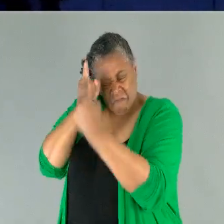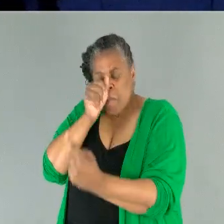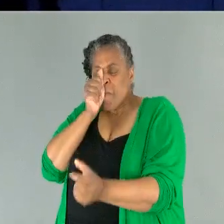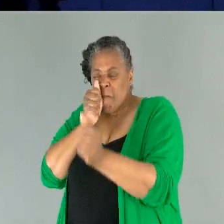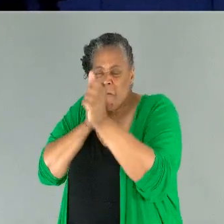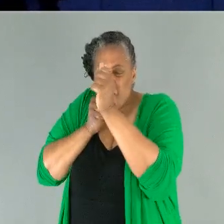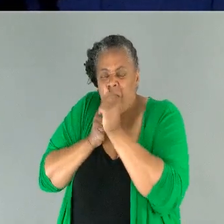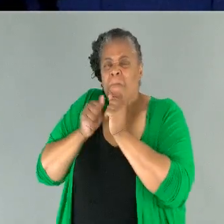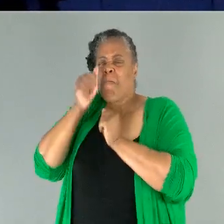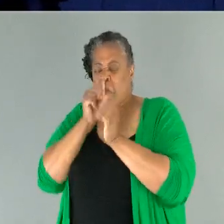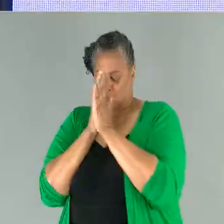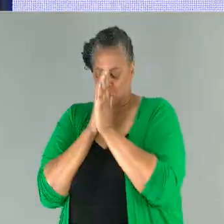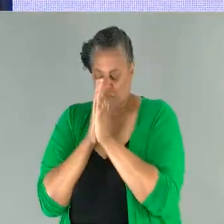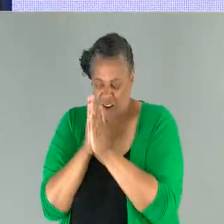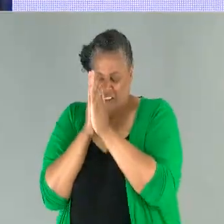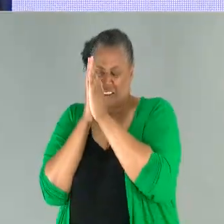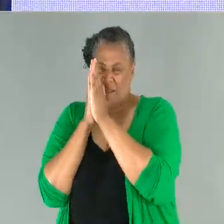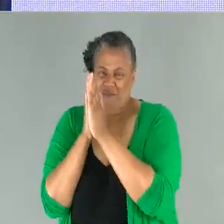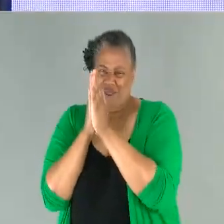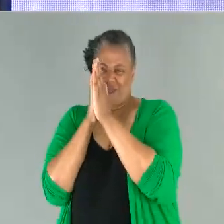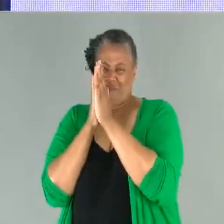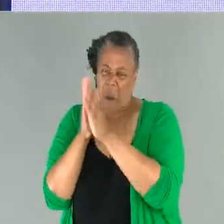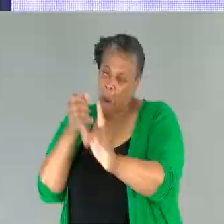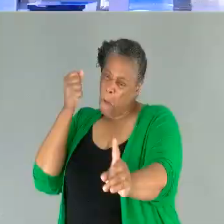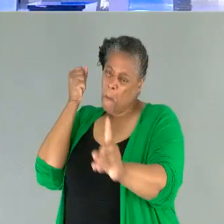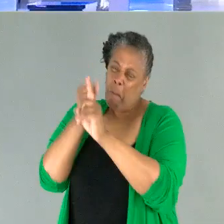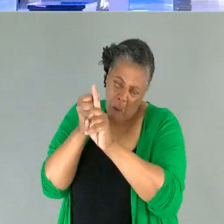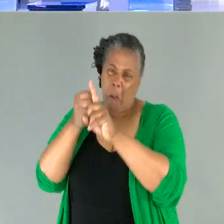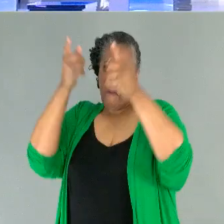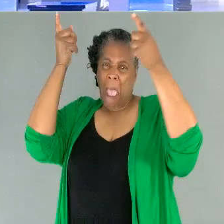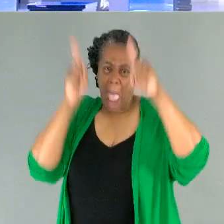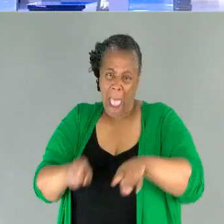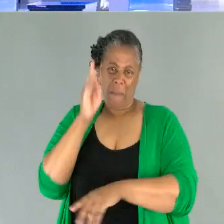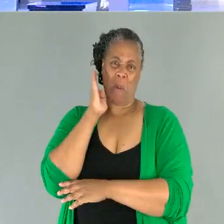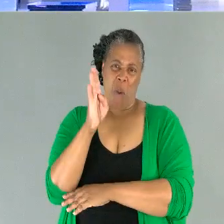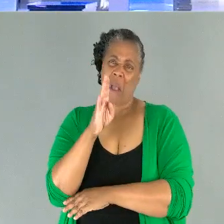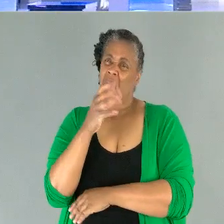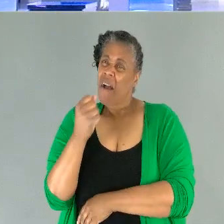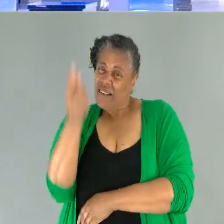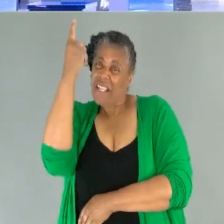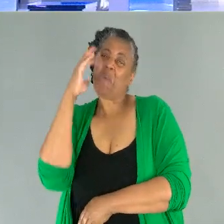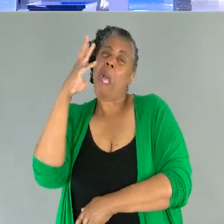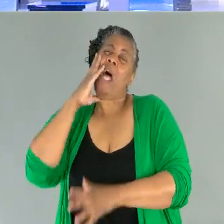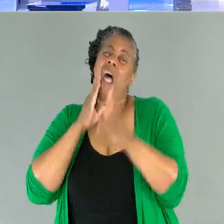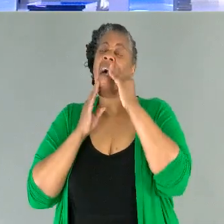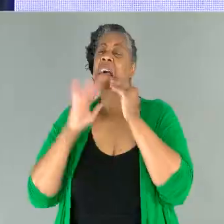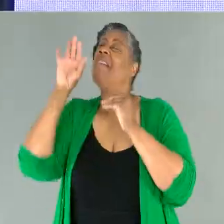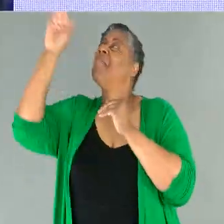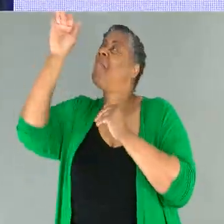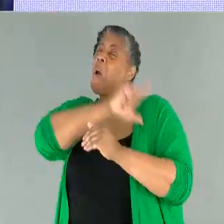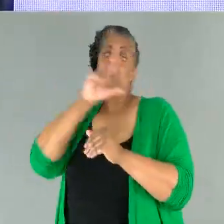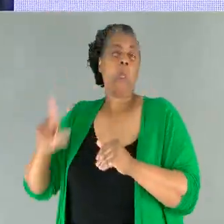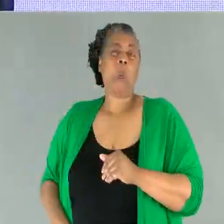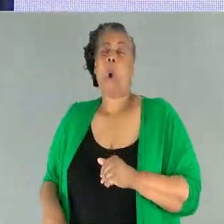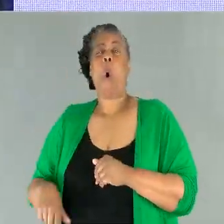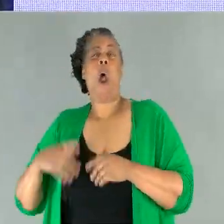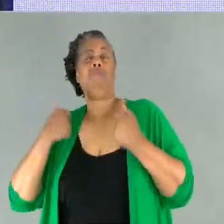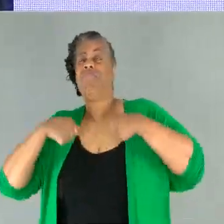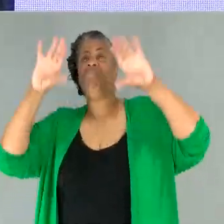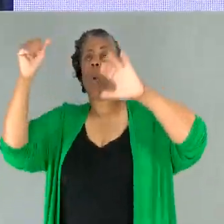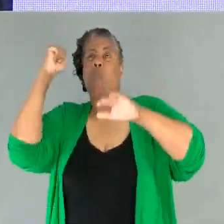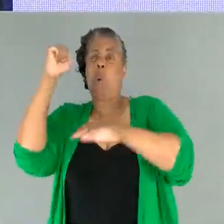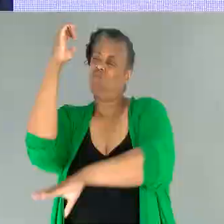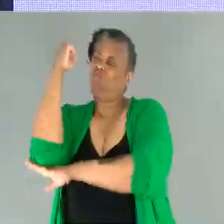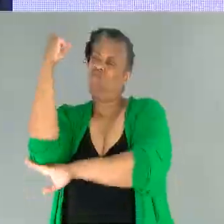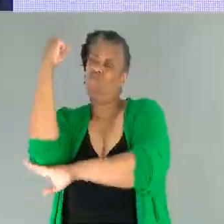seat where you pray until something happens. It's a seat where you say, Lord, I'm going to stay right